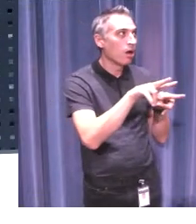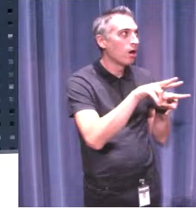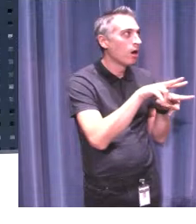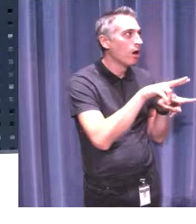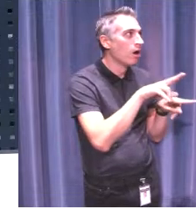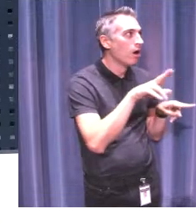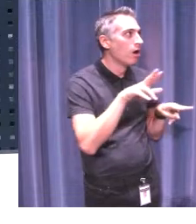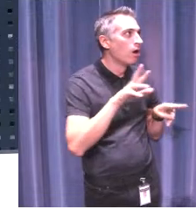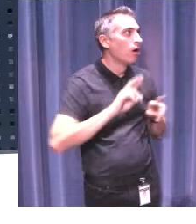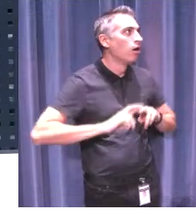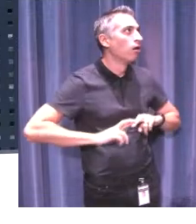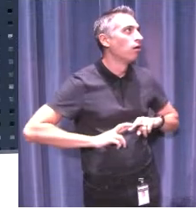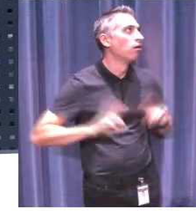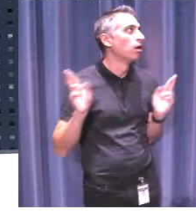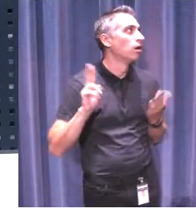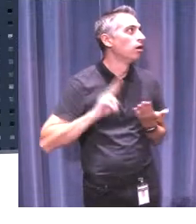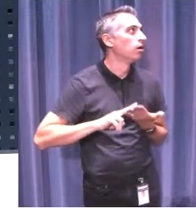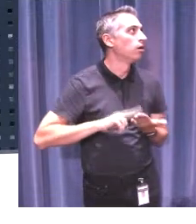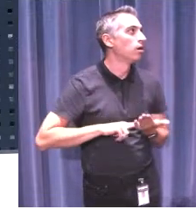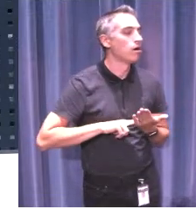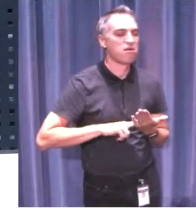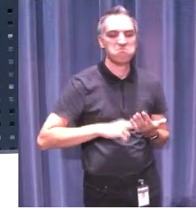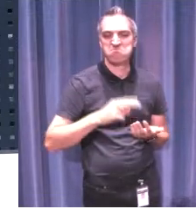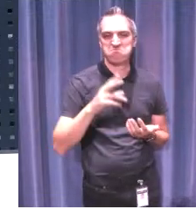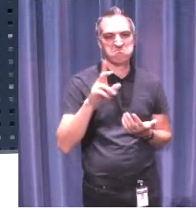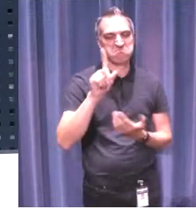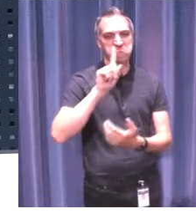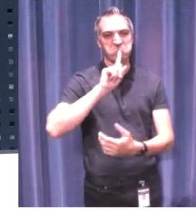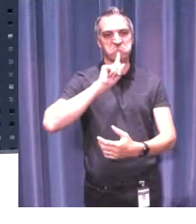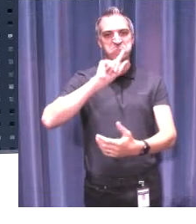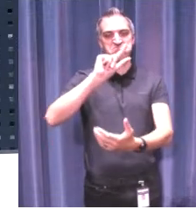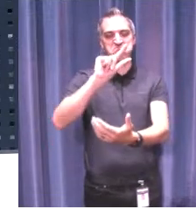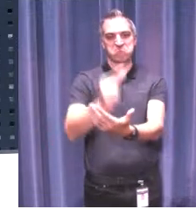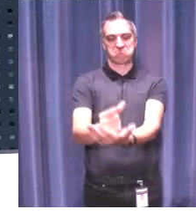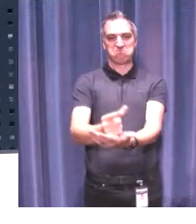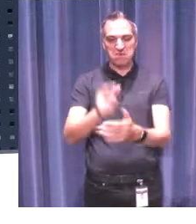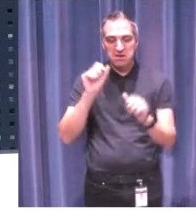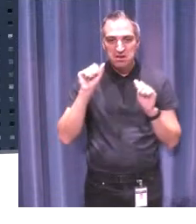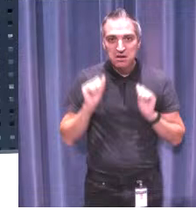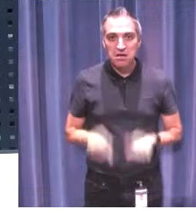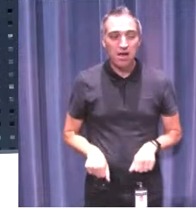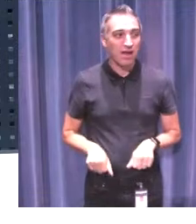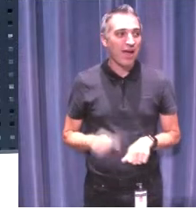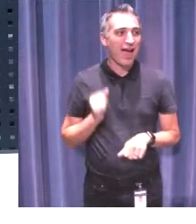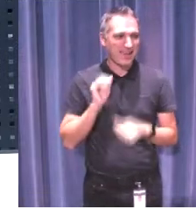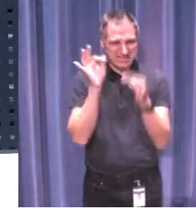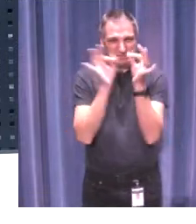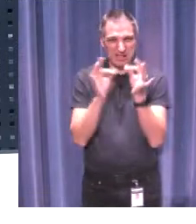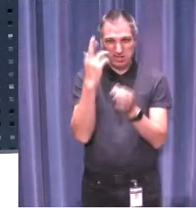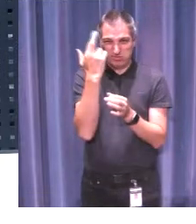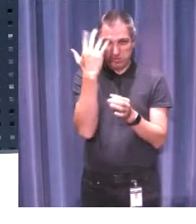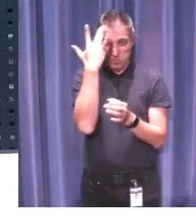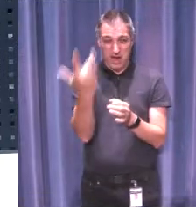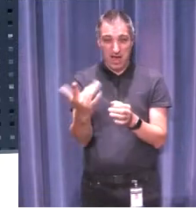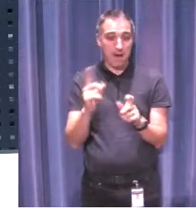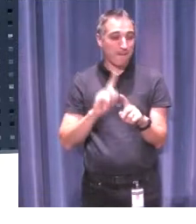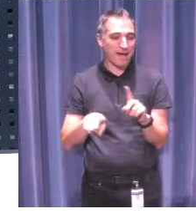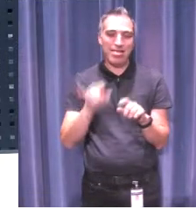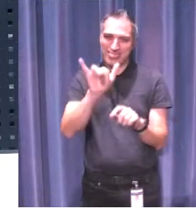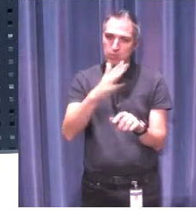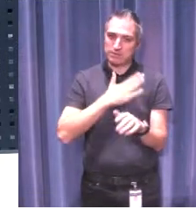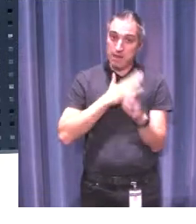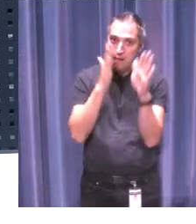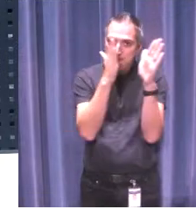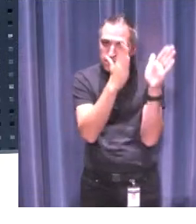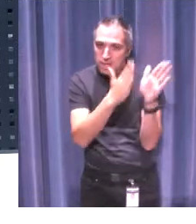door, you're going to enroll. And I can explain why that is, but that was a